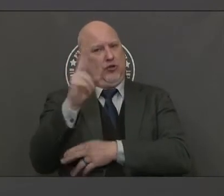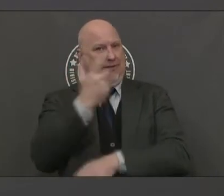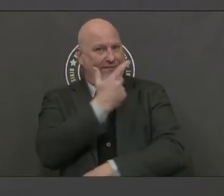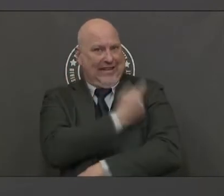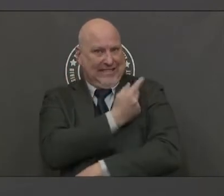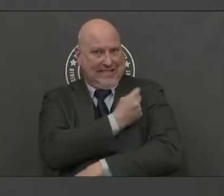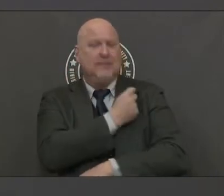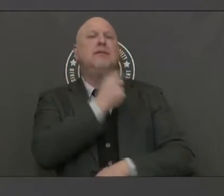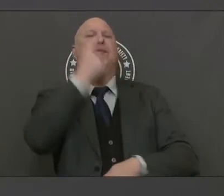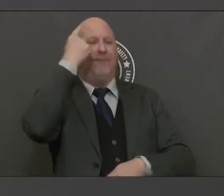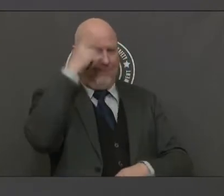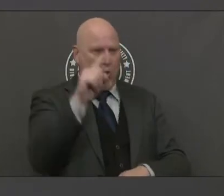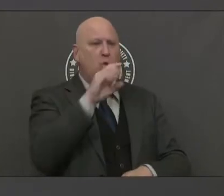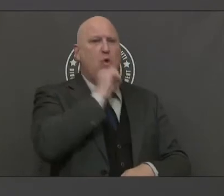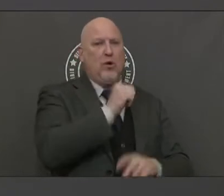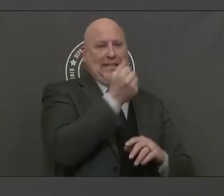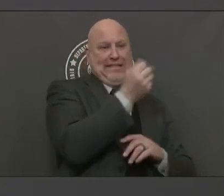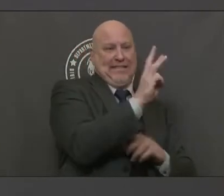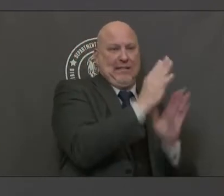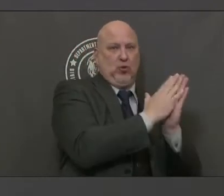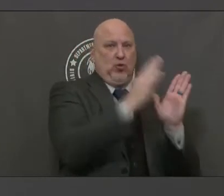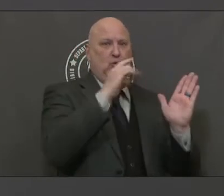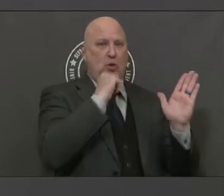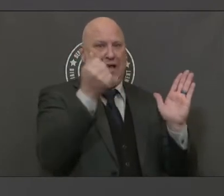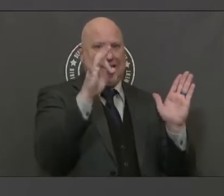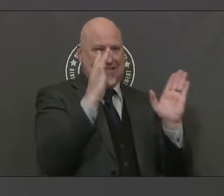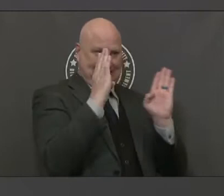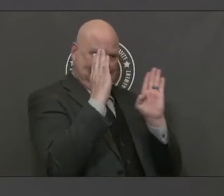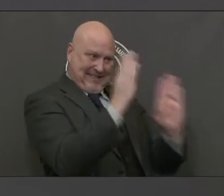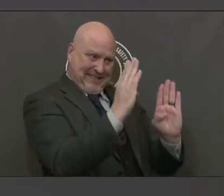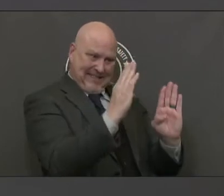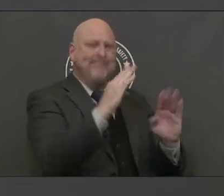one of those underlying health conditions at